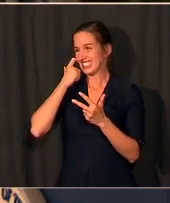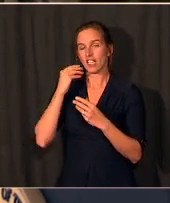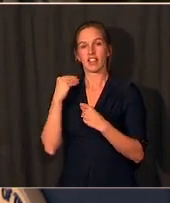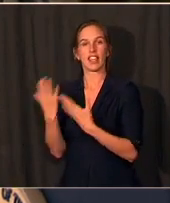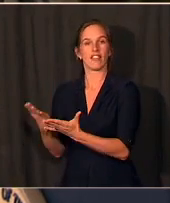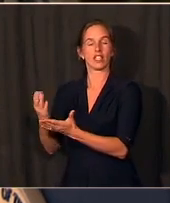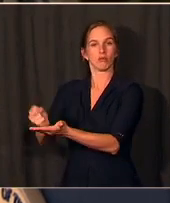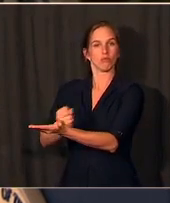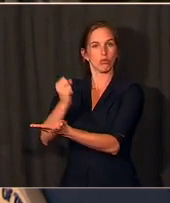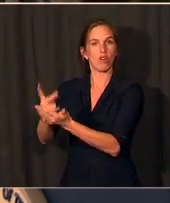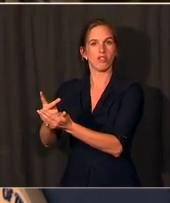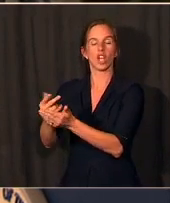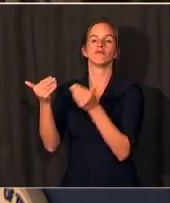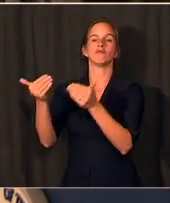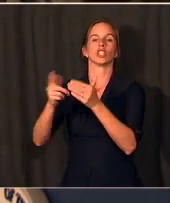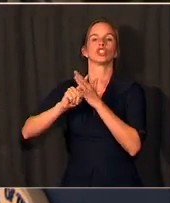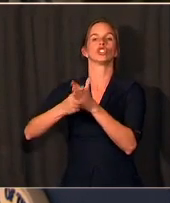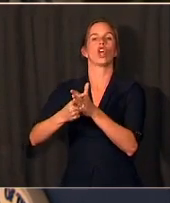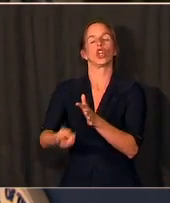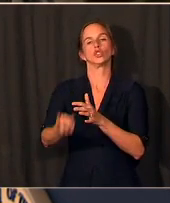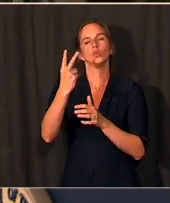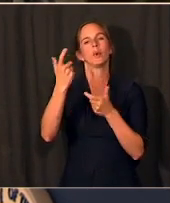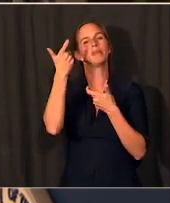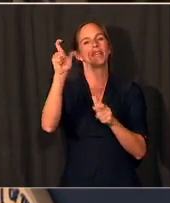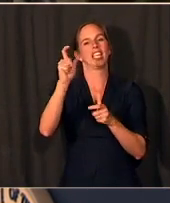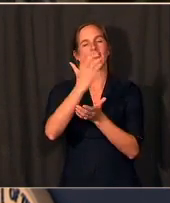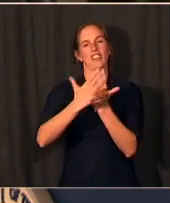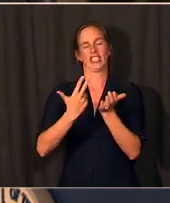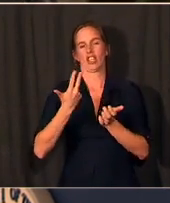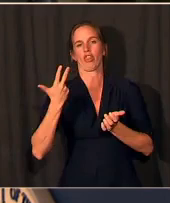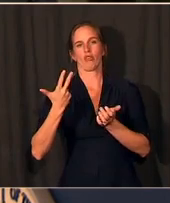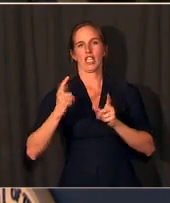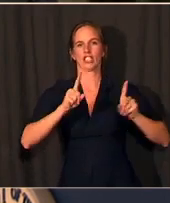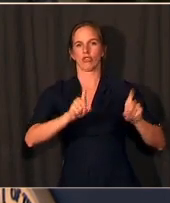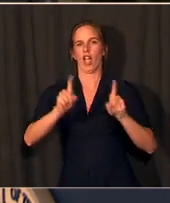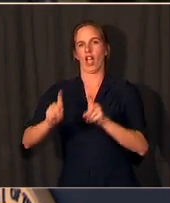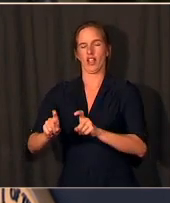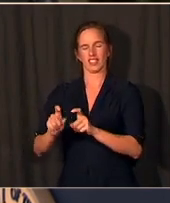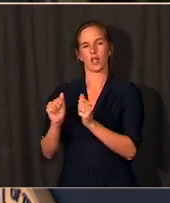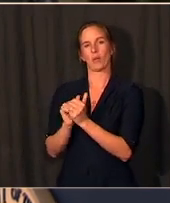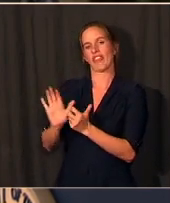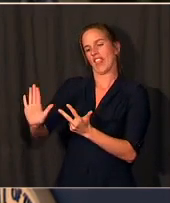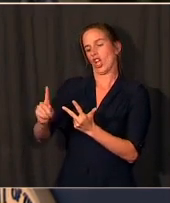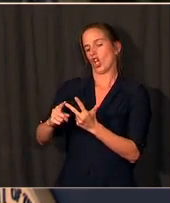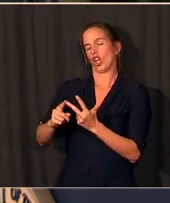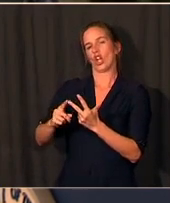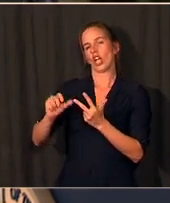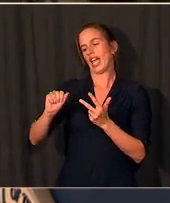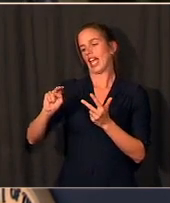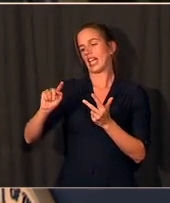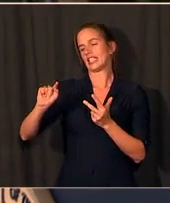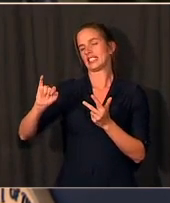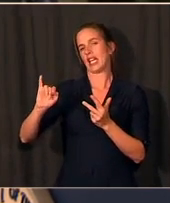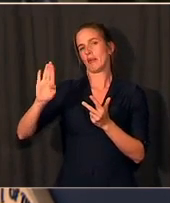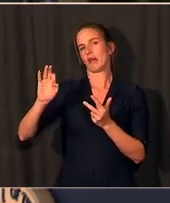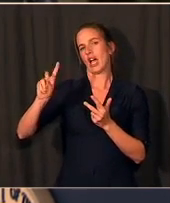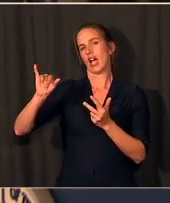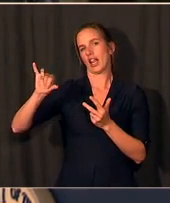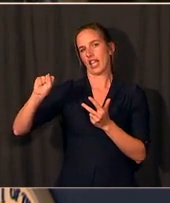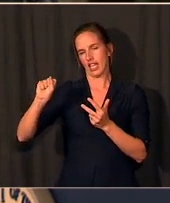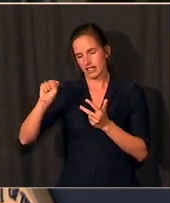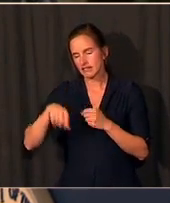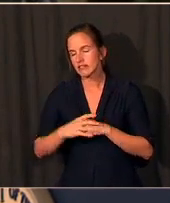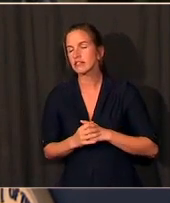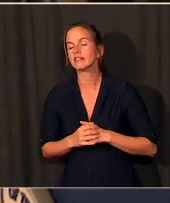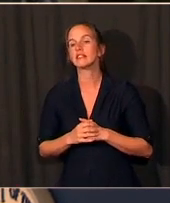start 2 large phase 3 trials with their monoclonal antibodies supported by Operation Warp Speed